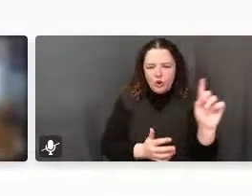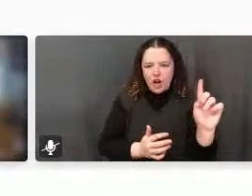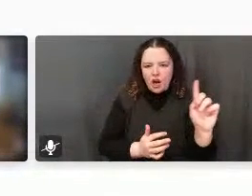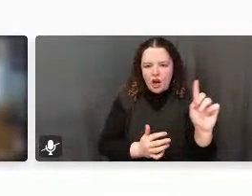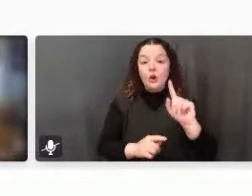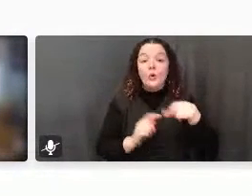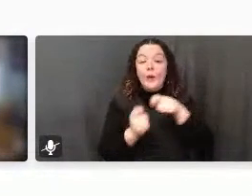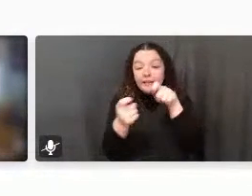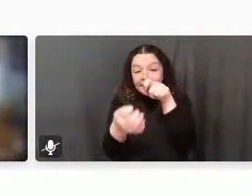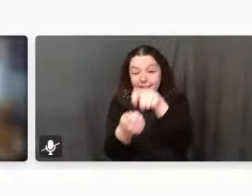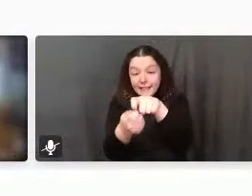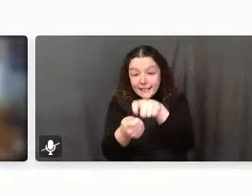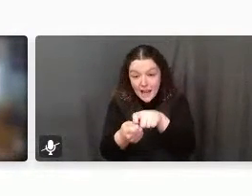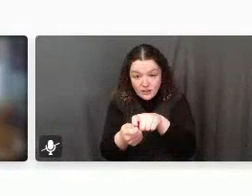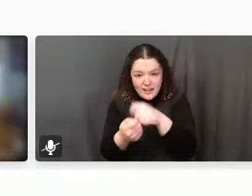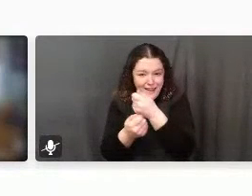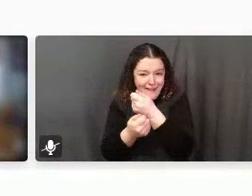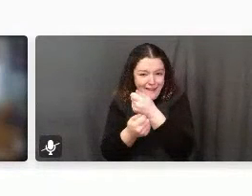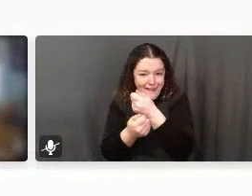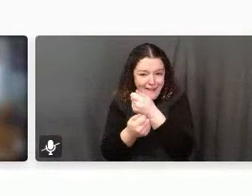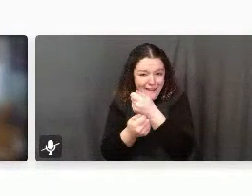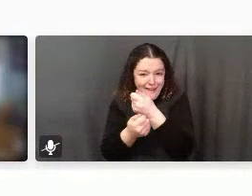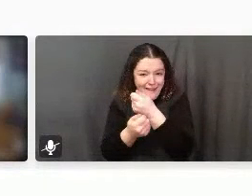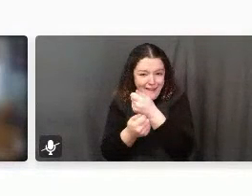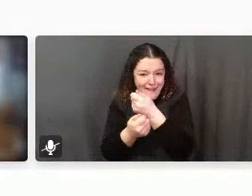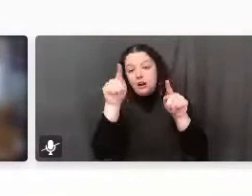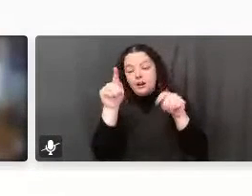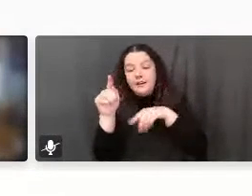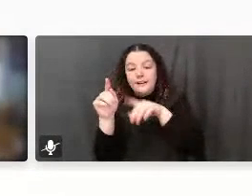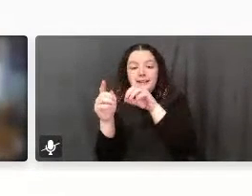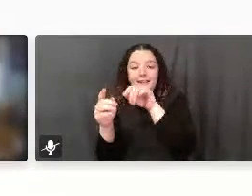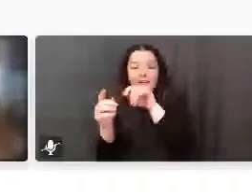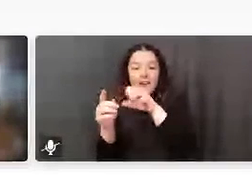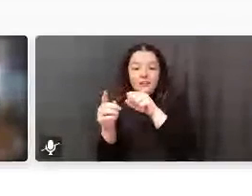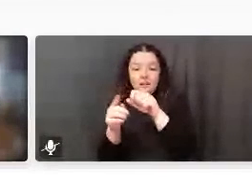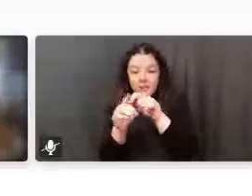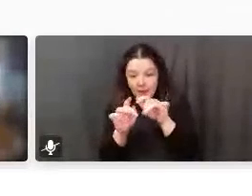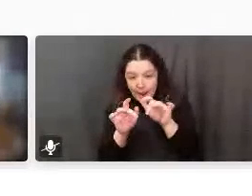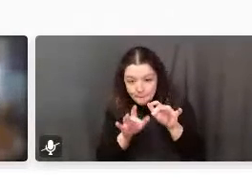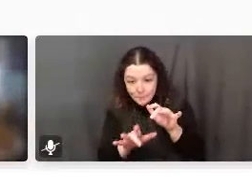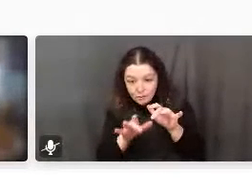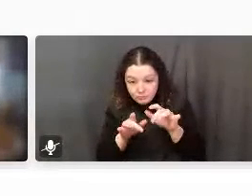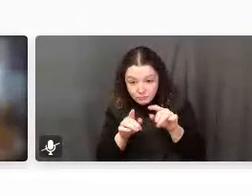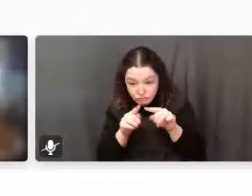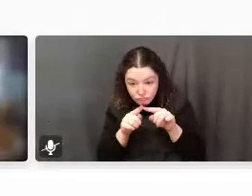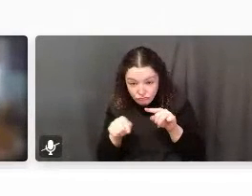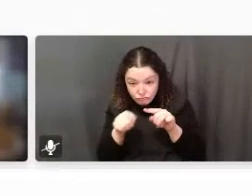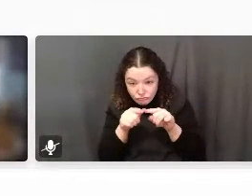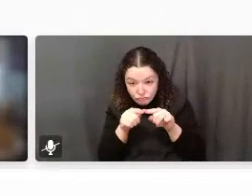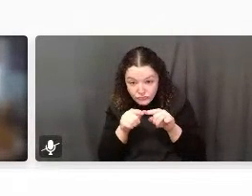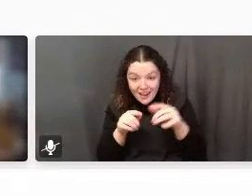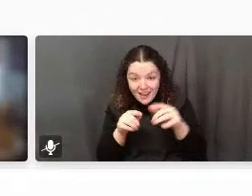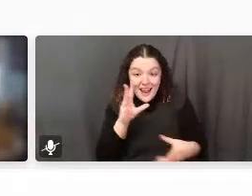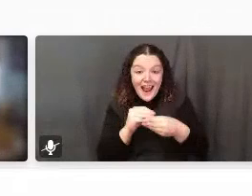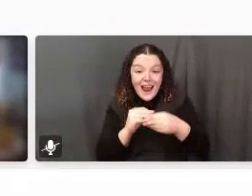email that you're about to send, so editor and then details up right here. If you go all the way down to the bottom of this list, you say add